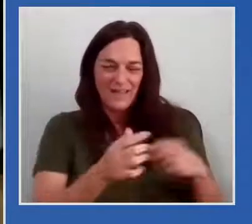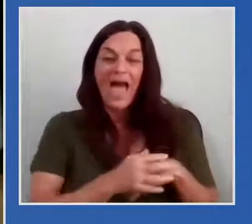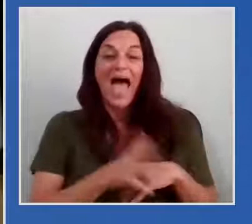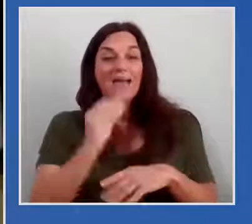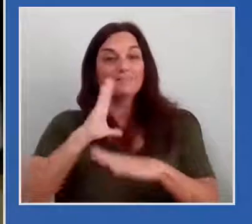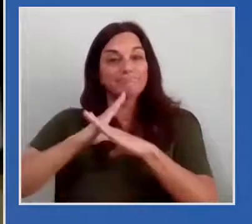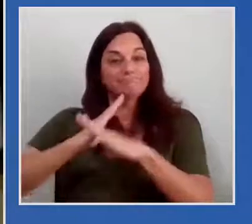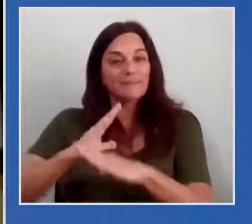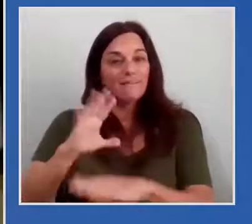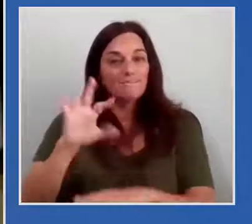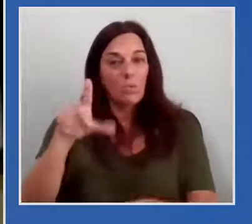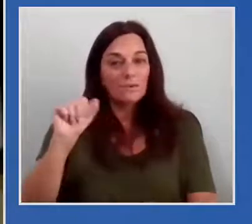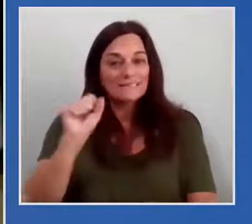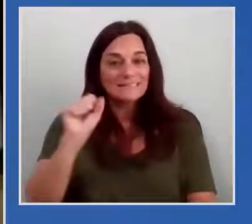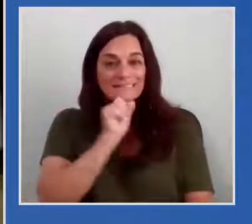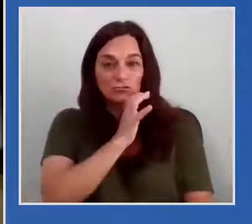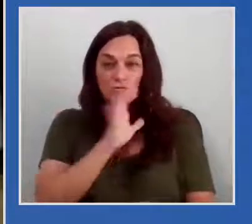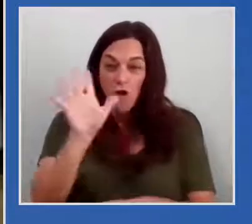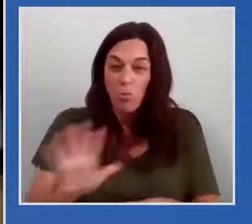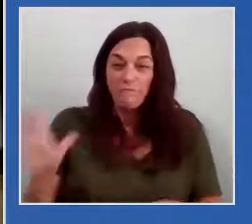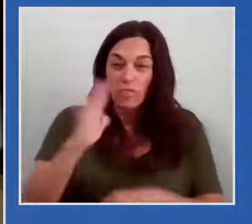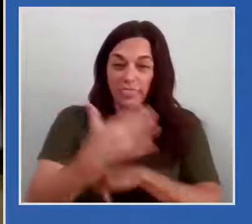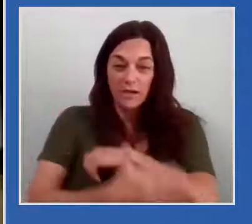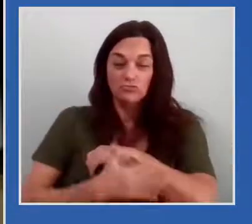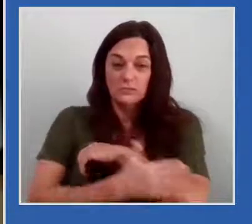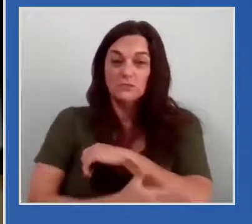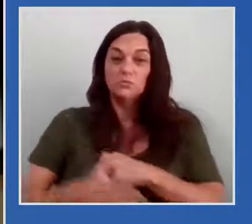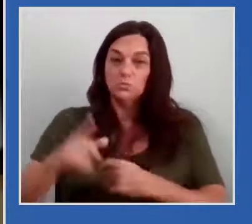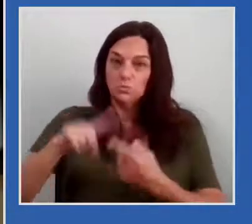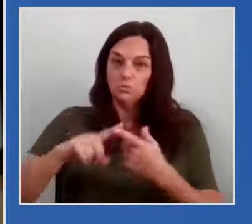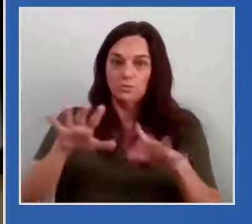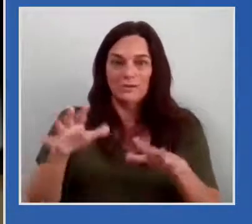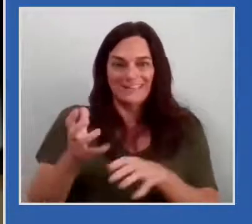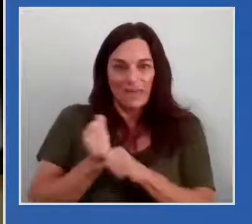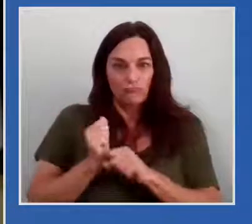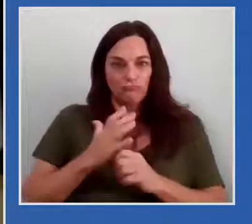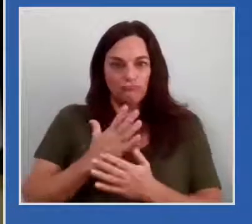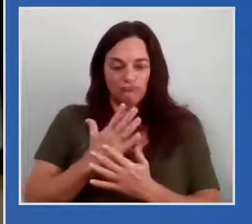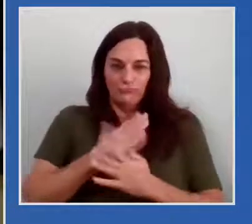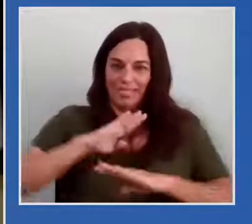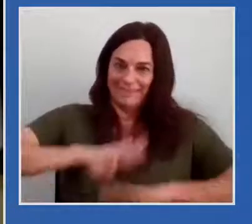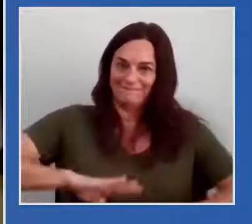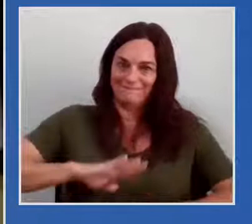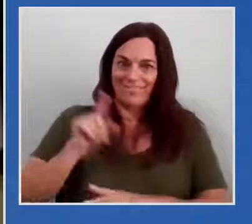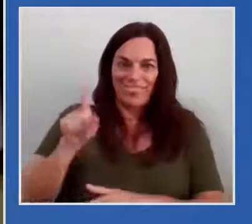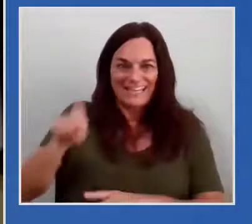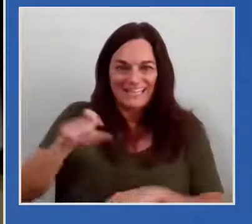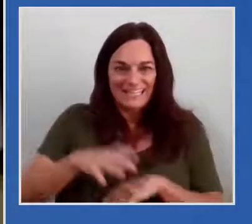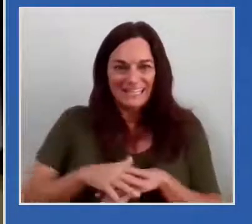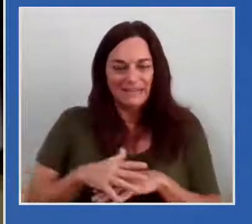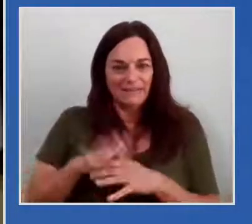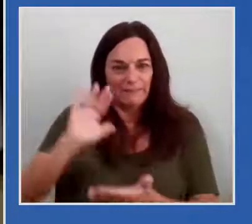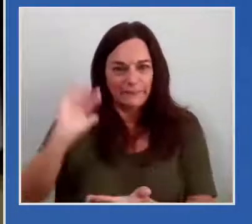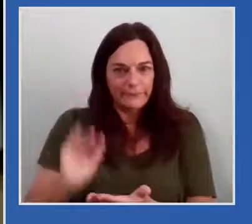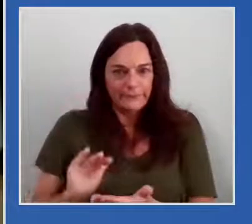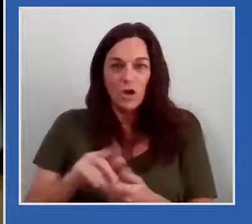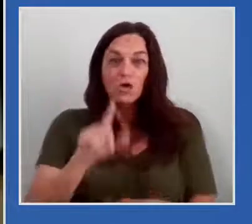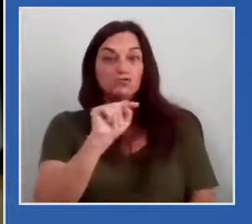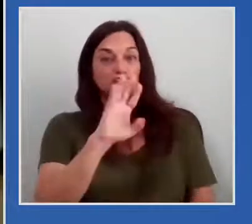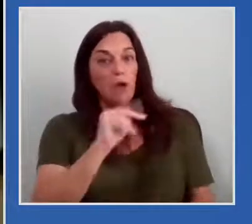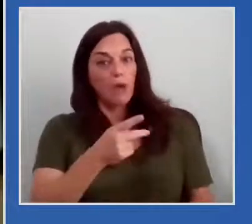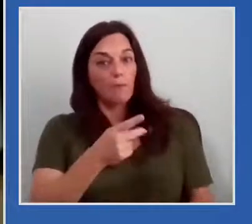seniors and people all across the country from getting the relief that they need. Donald Trump hasn't just been willing